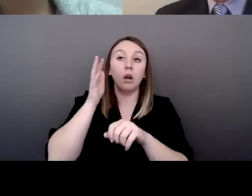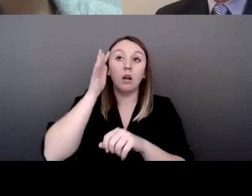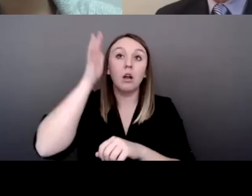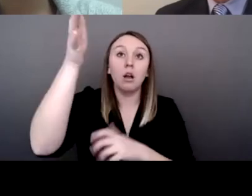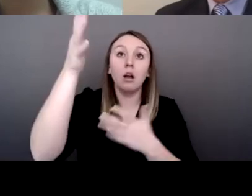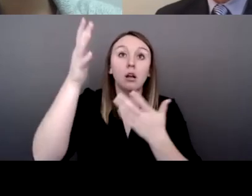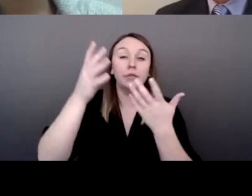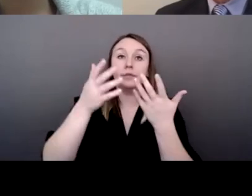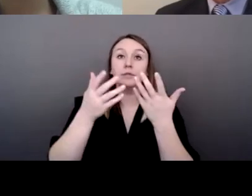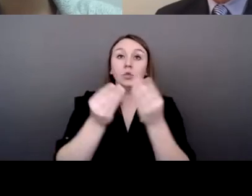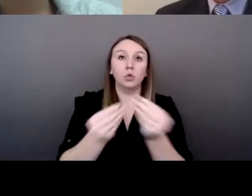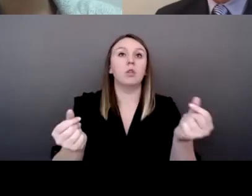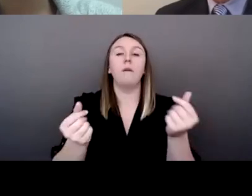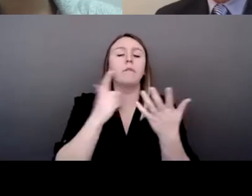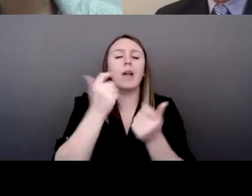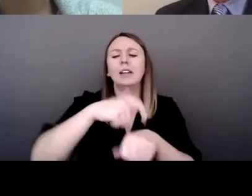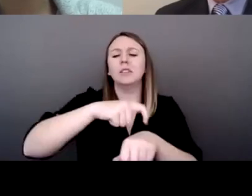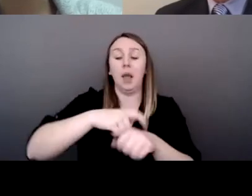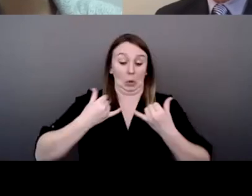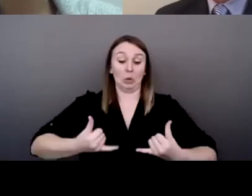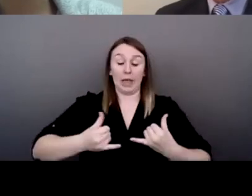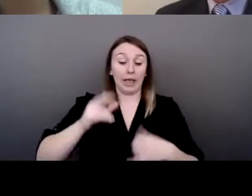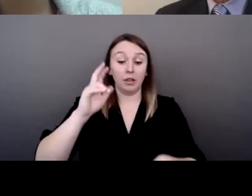time frame? What solutions do you